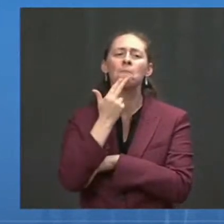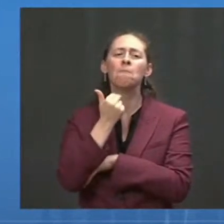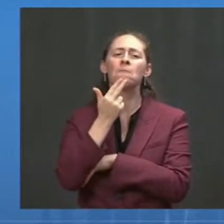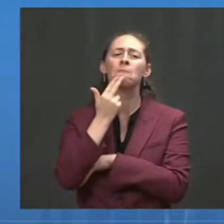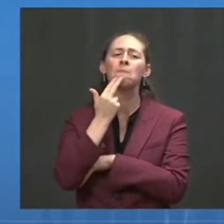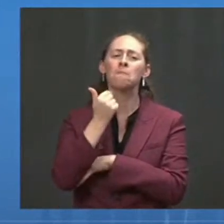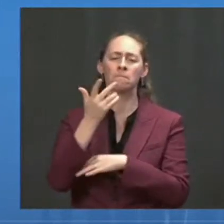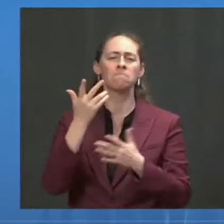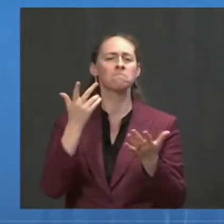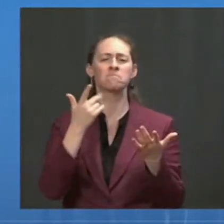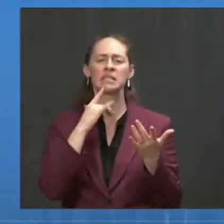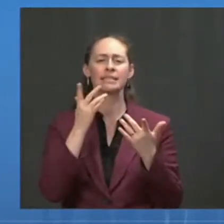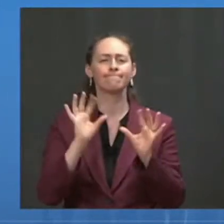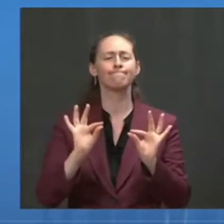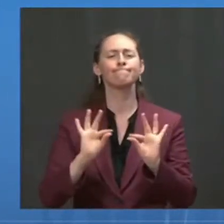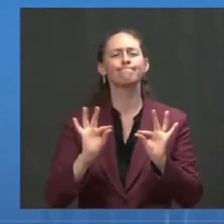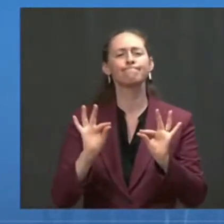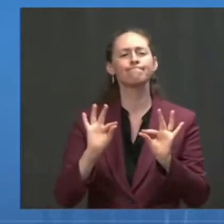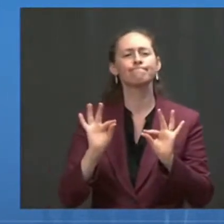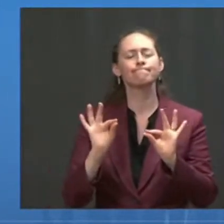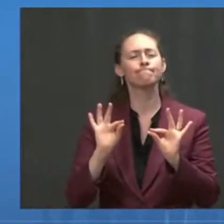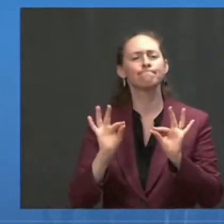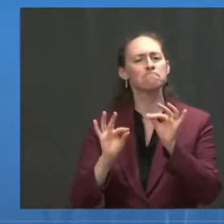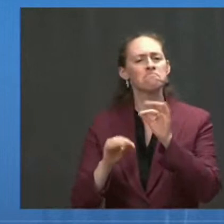0.05%, with death in less than